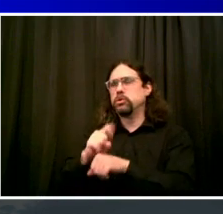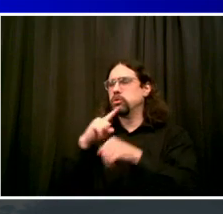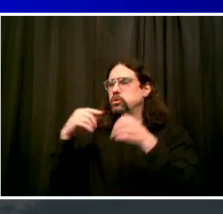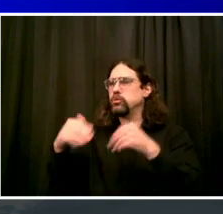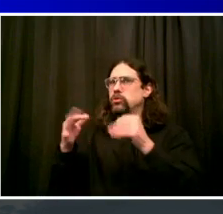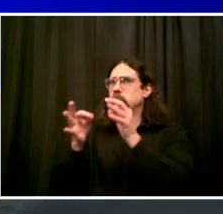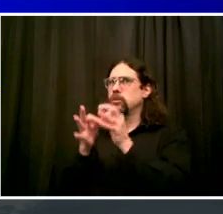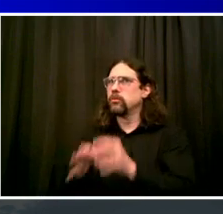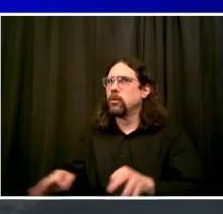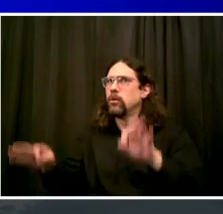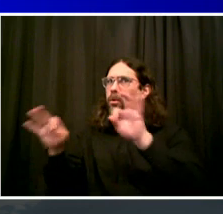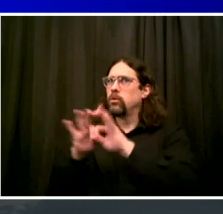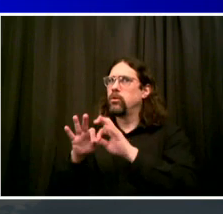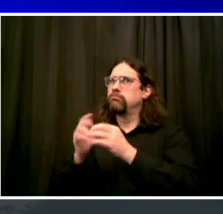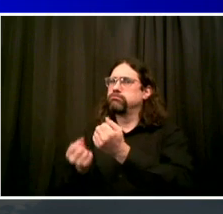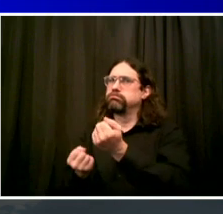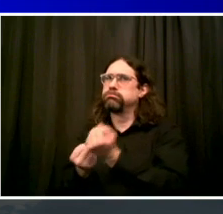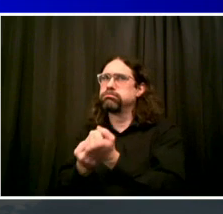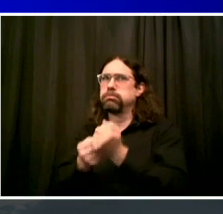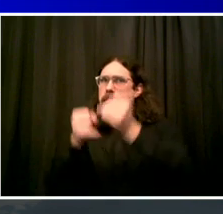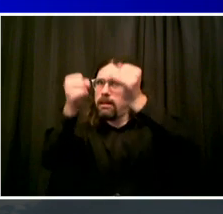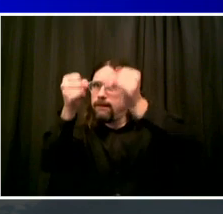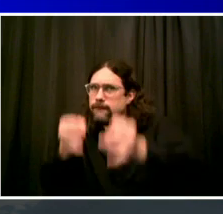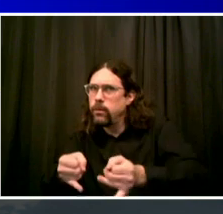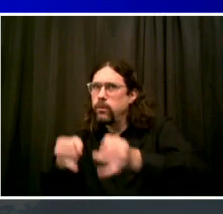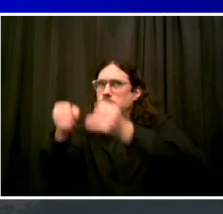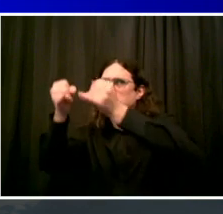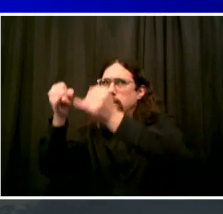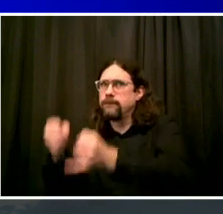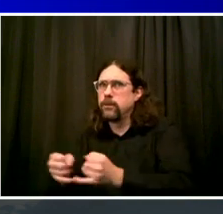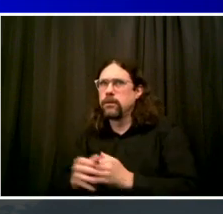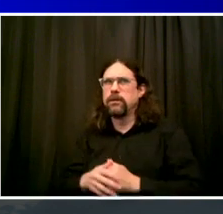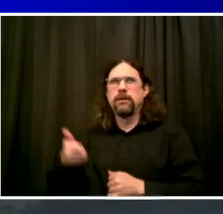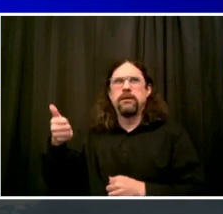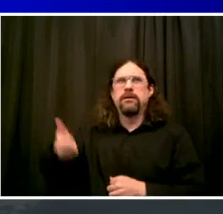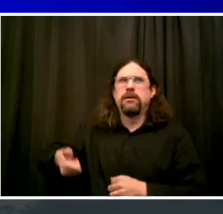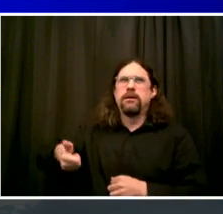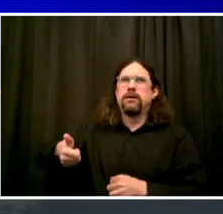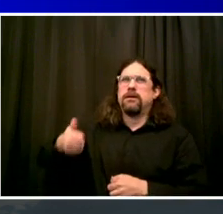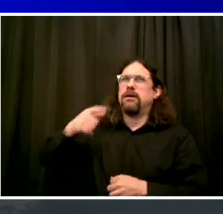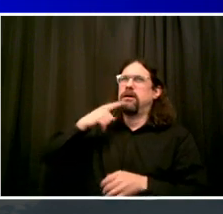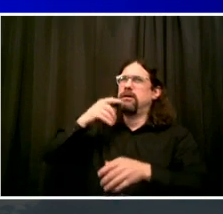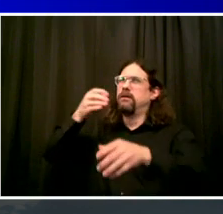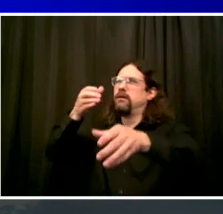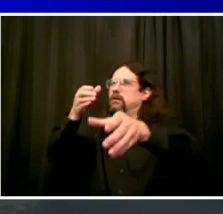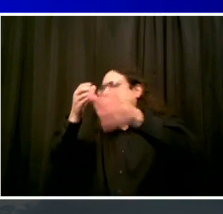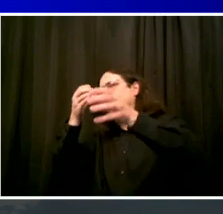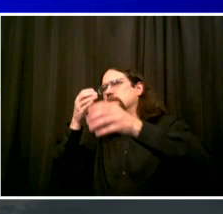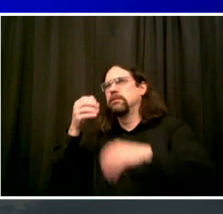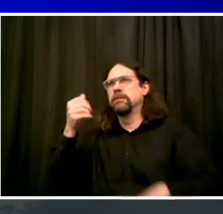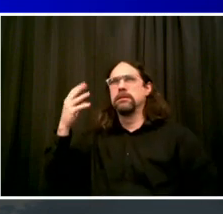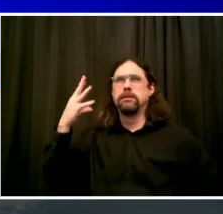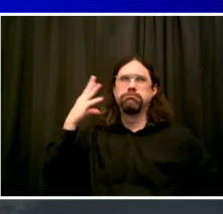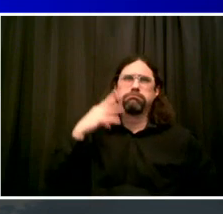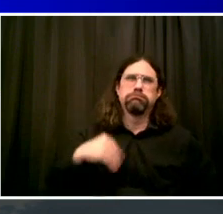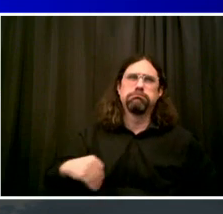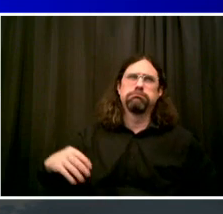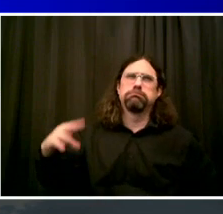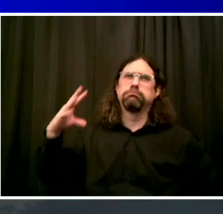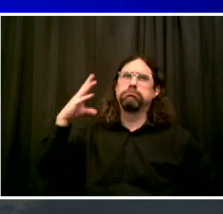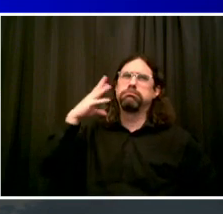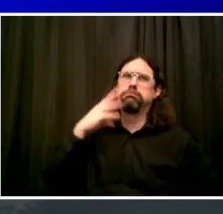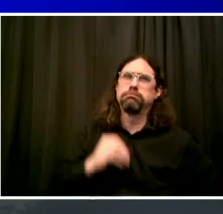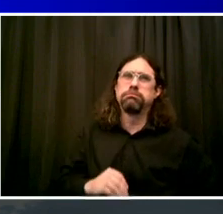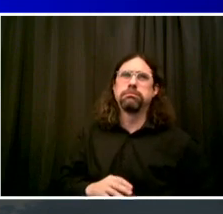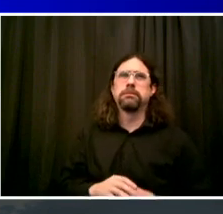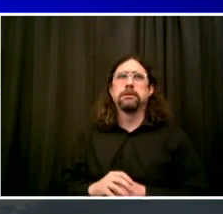experience, also a bonus qualification. She has a joint MBA, MD from Harvard. So her background is not